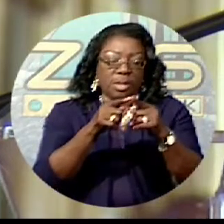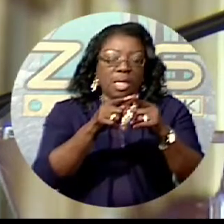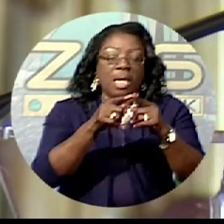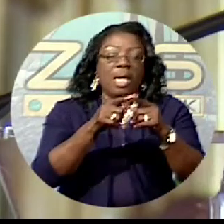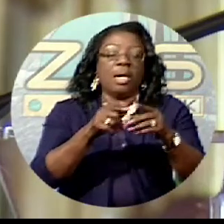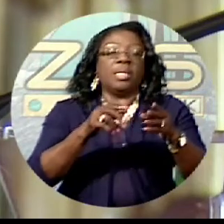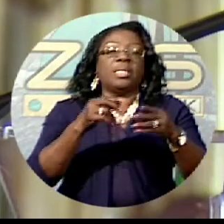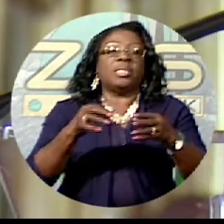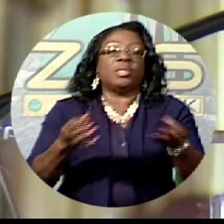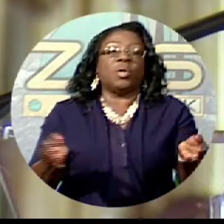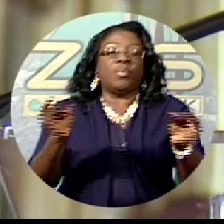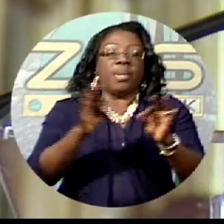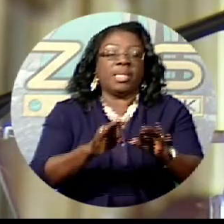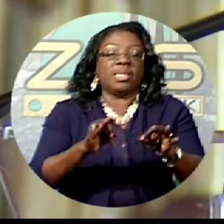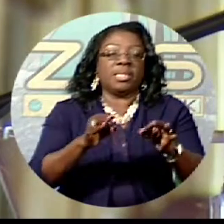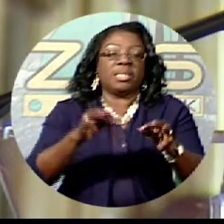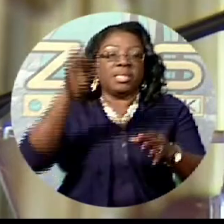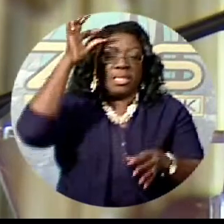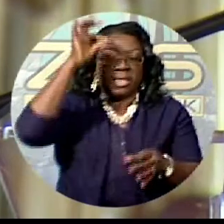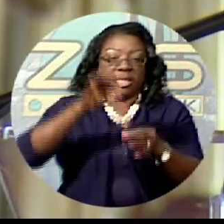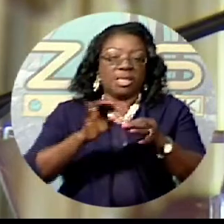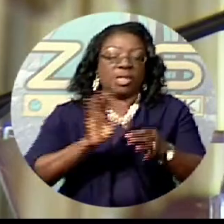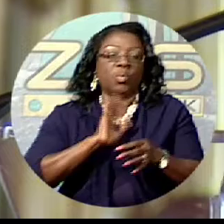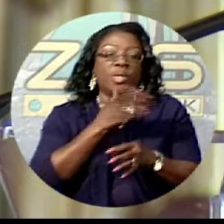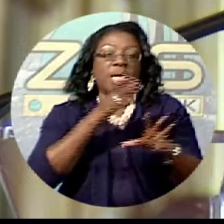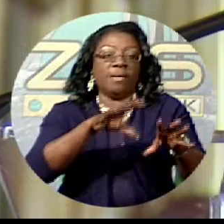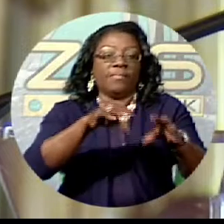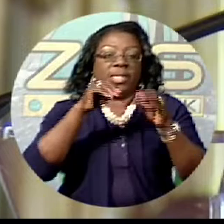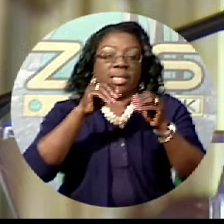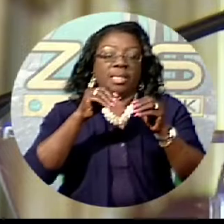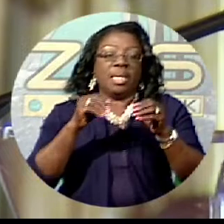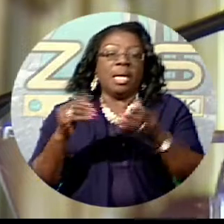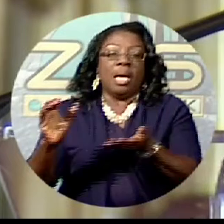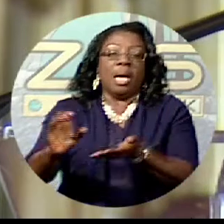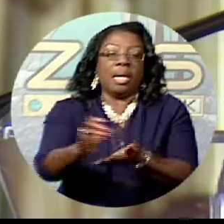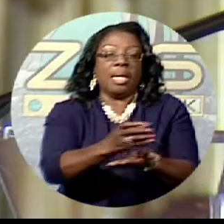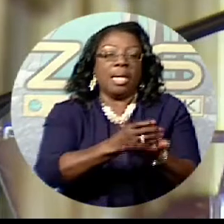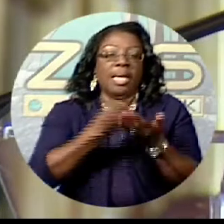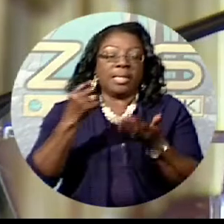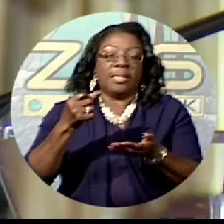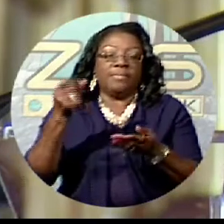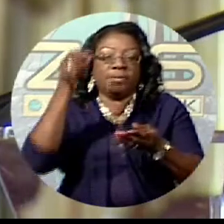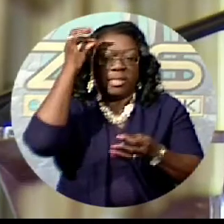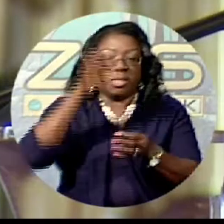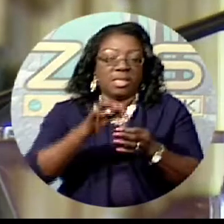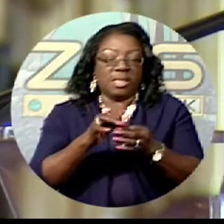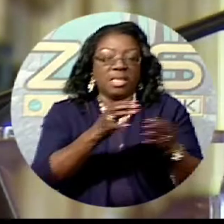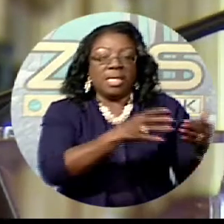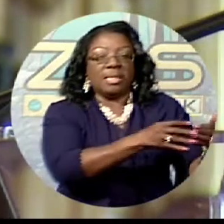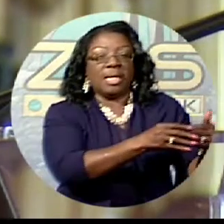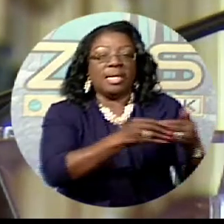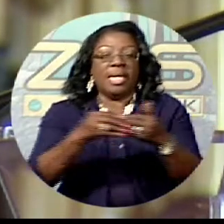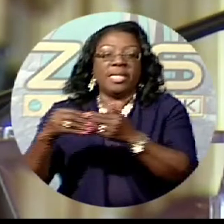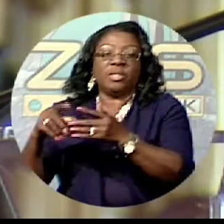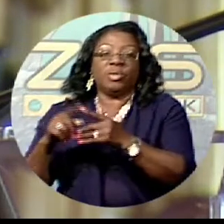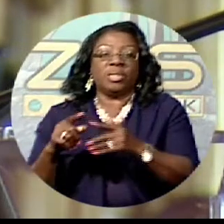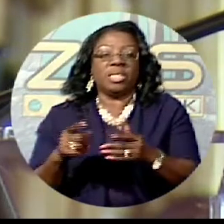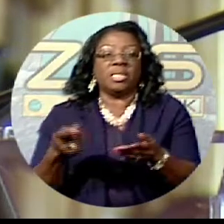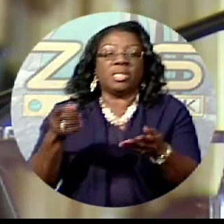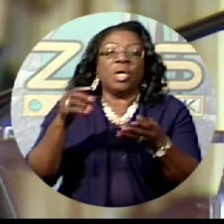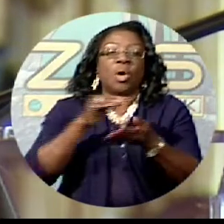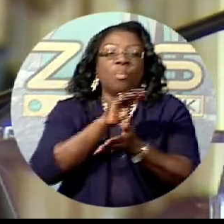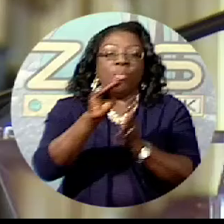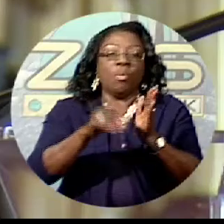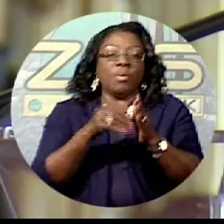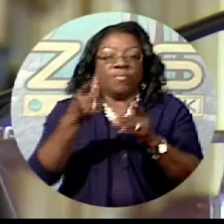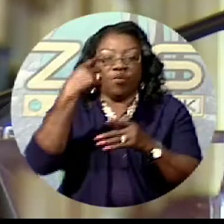momentous decision we have taken, a collective decision that has led to this defining moment for the